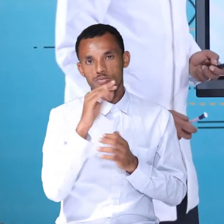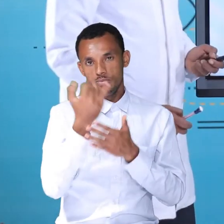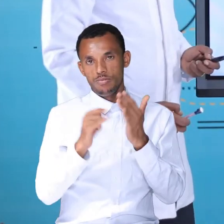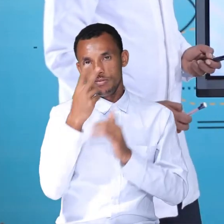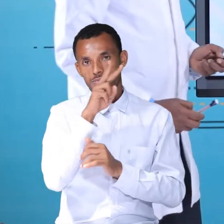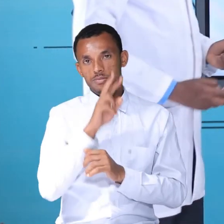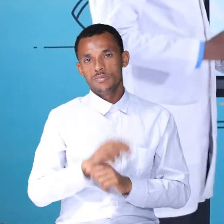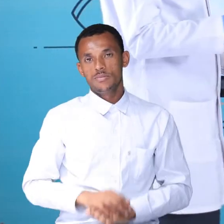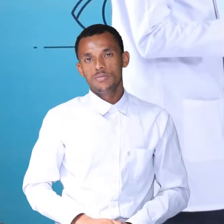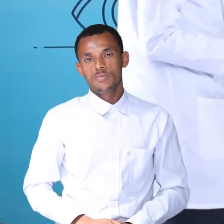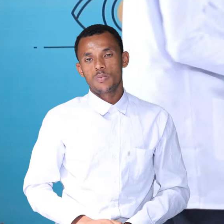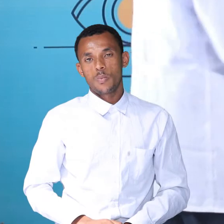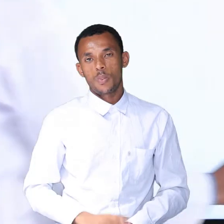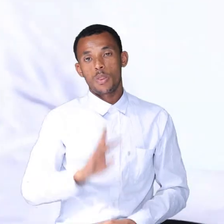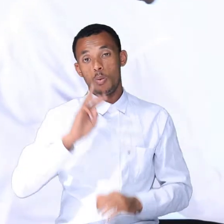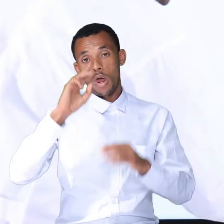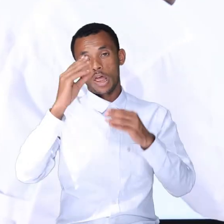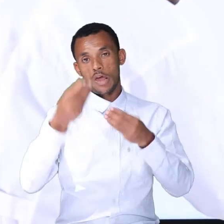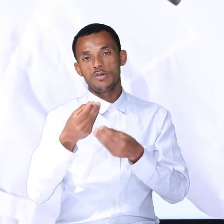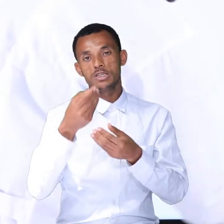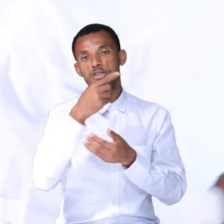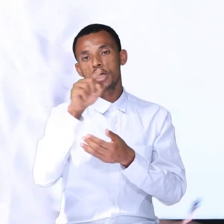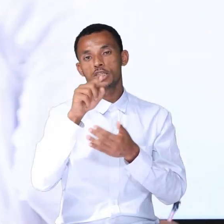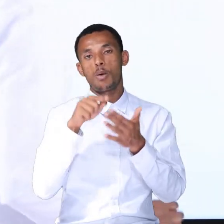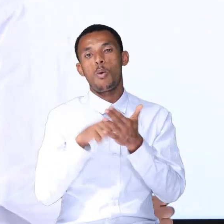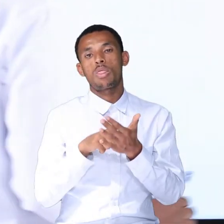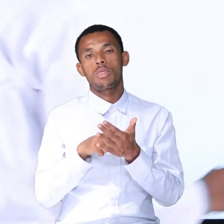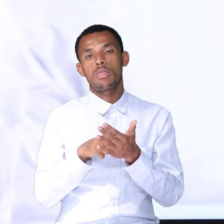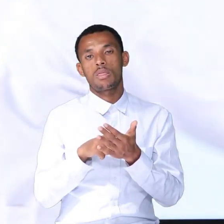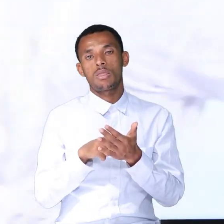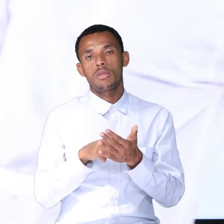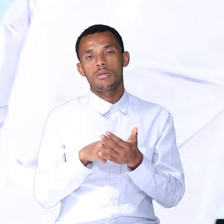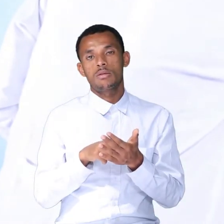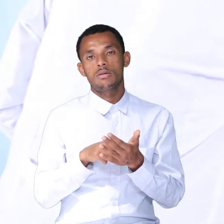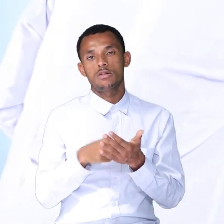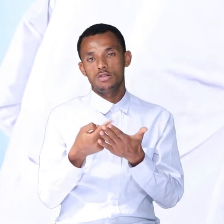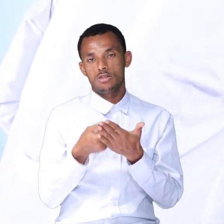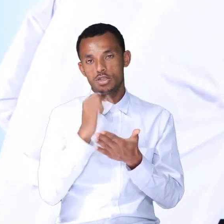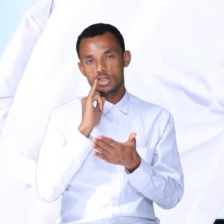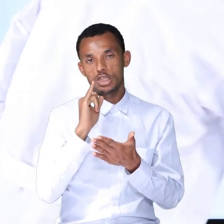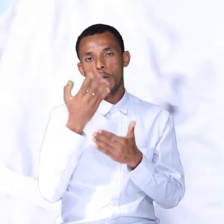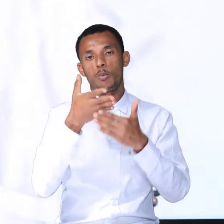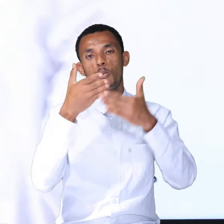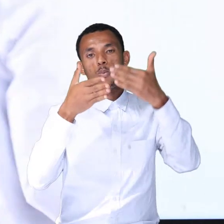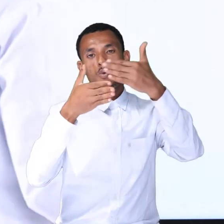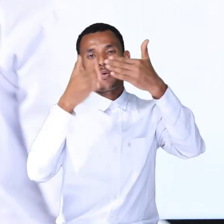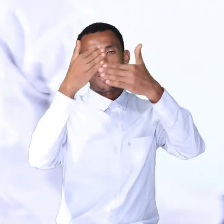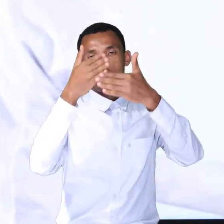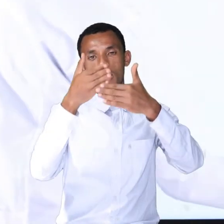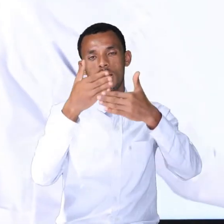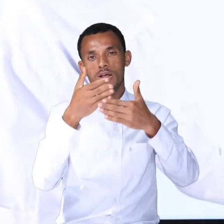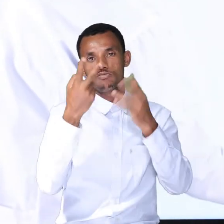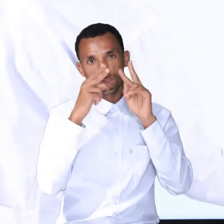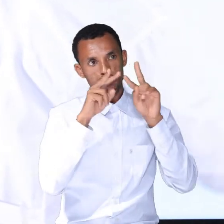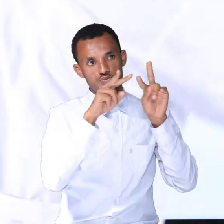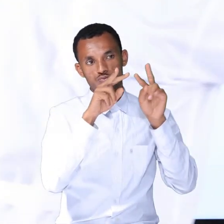here. We are given that there is a point. This is the building what we have. So somebody was